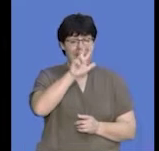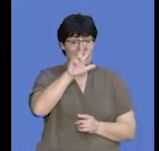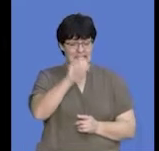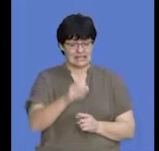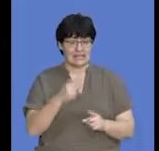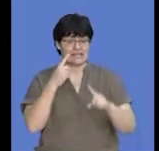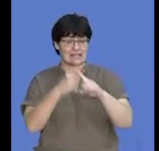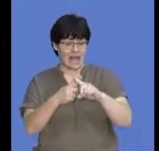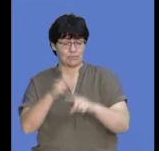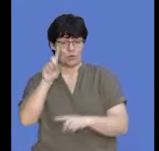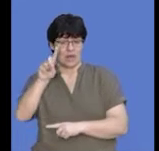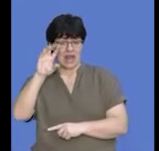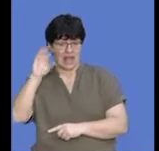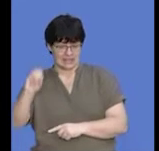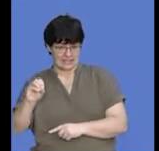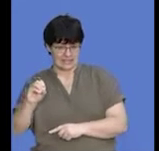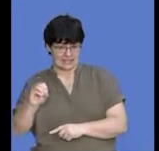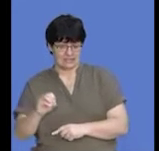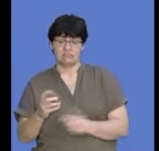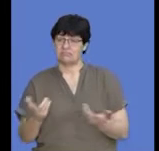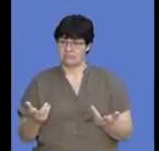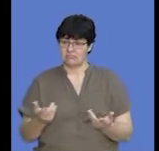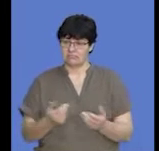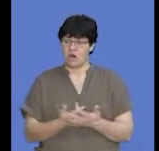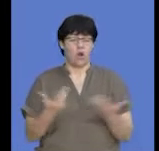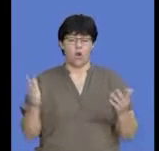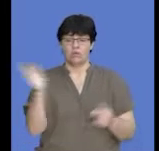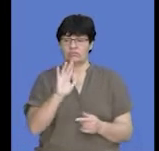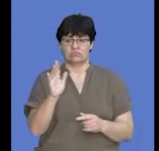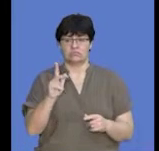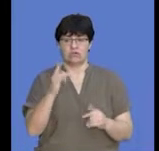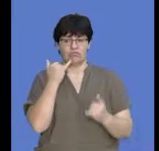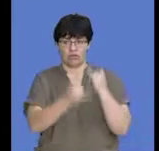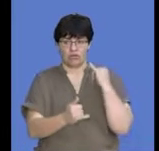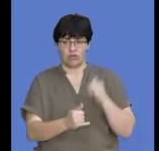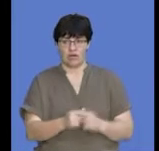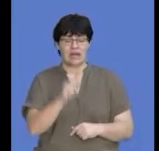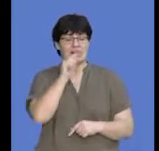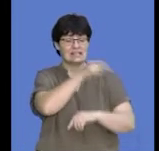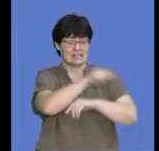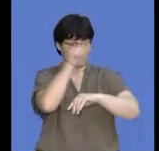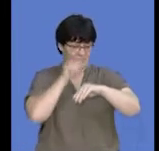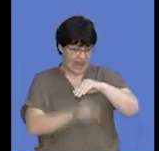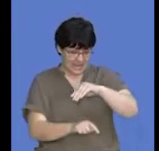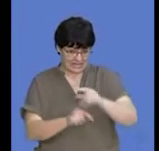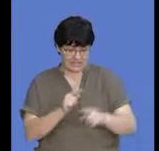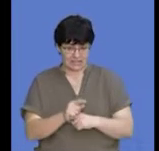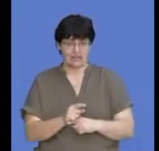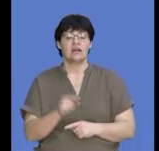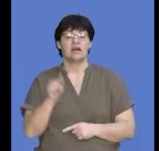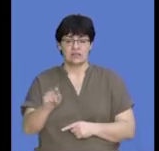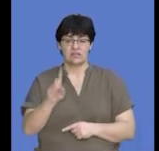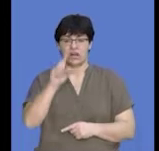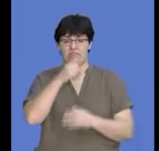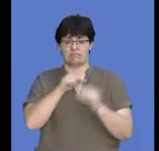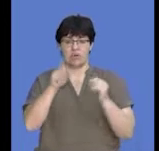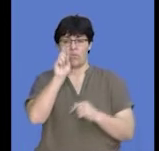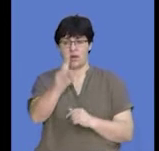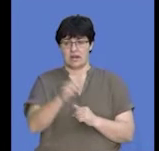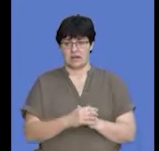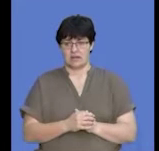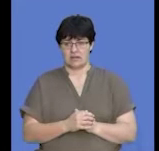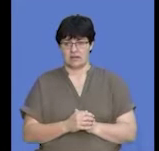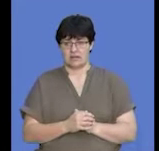times 180 is equal to, divided by 180 is equal to 1.